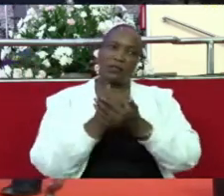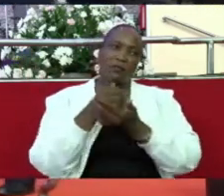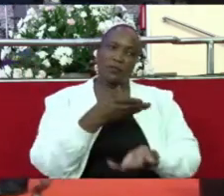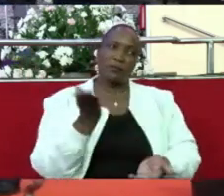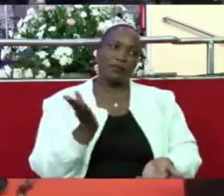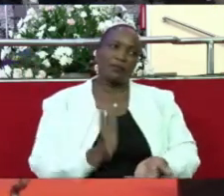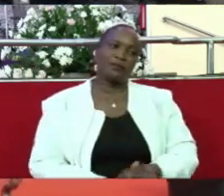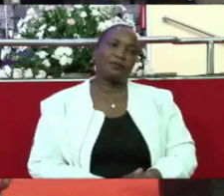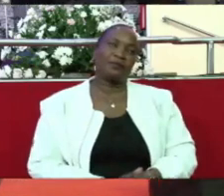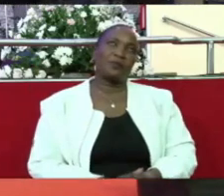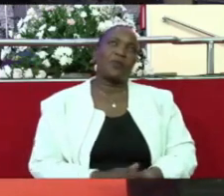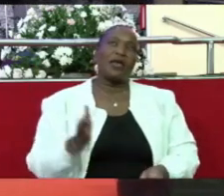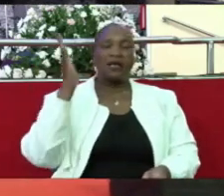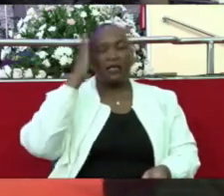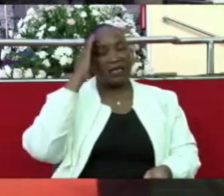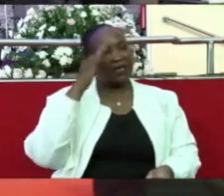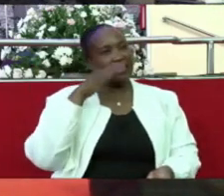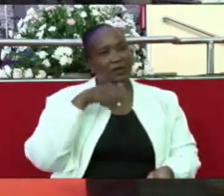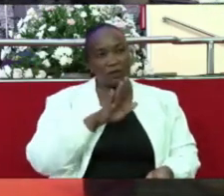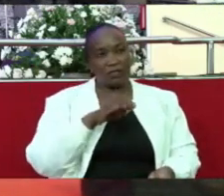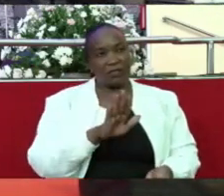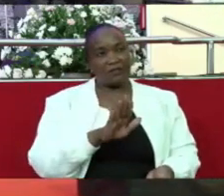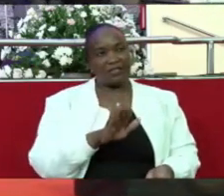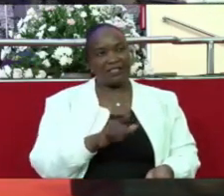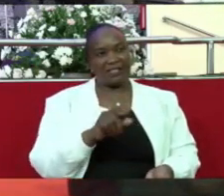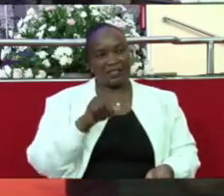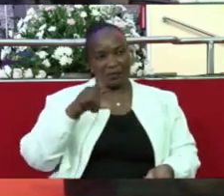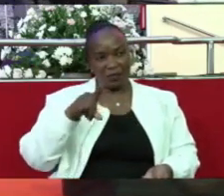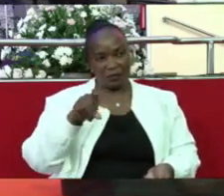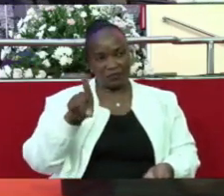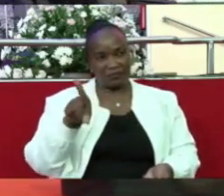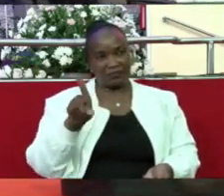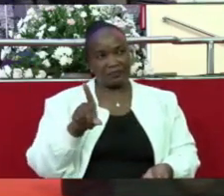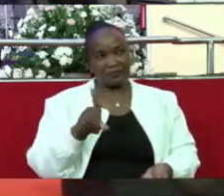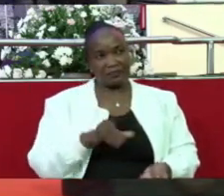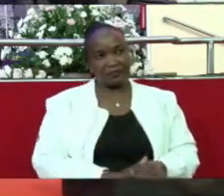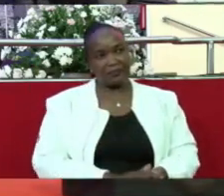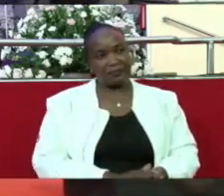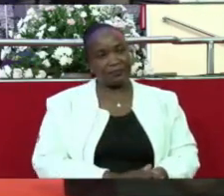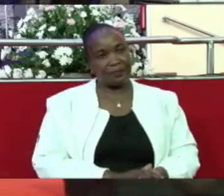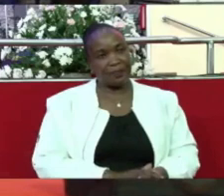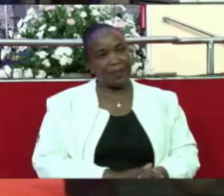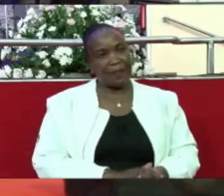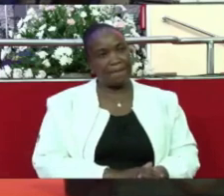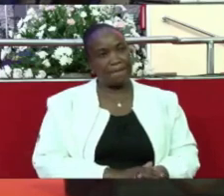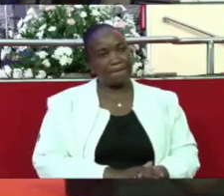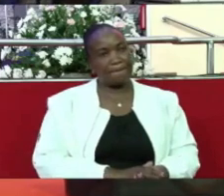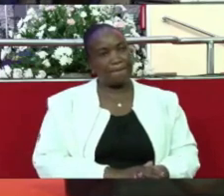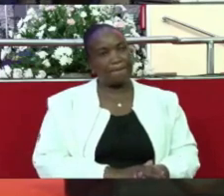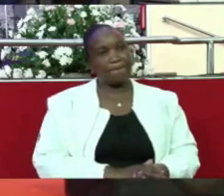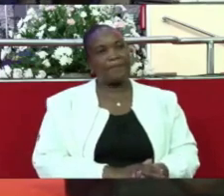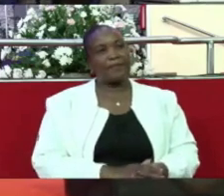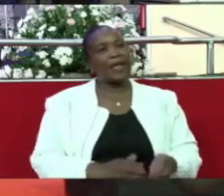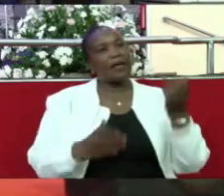a worm, that is the worst that you could have. That could be the bad news that could